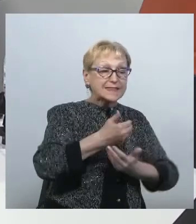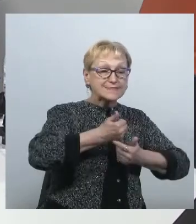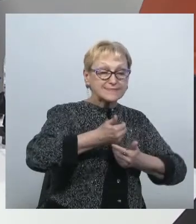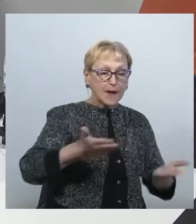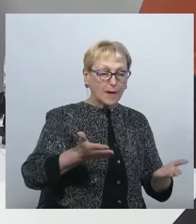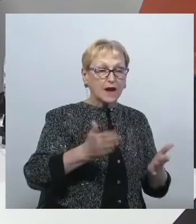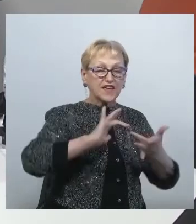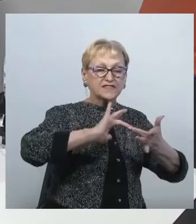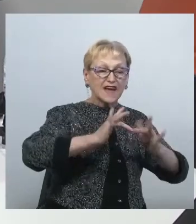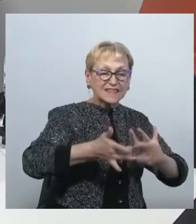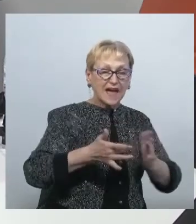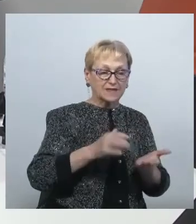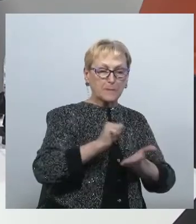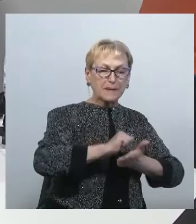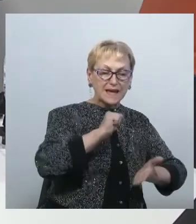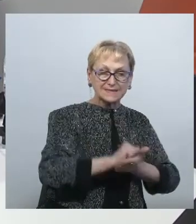are non-oligarchic?